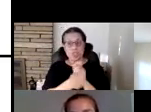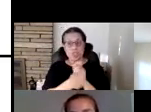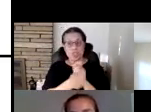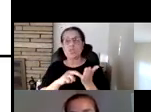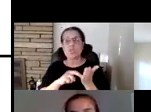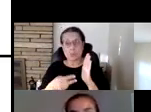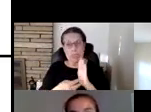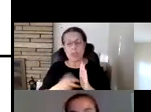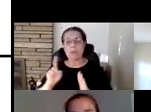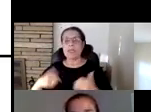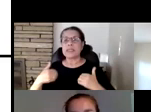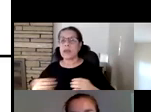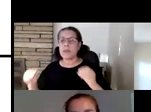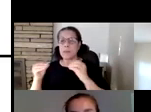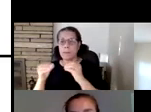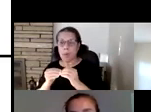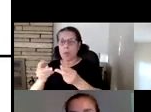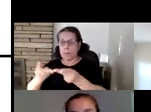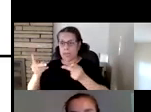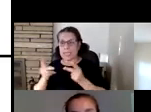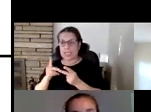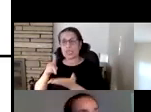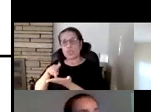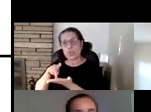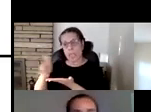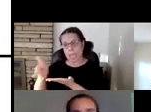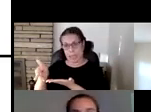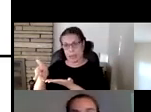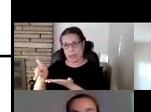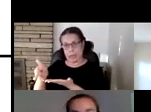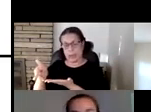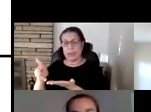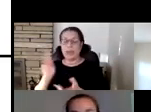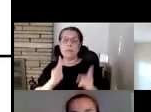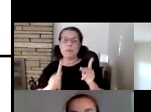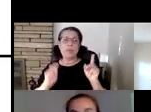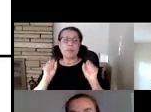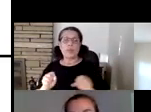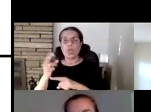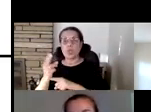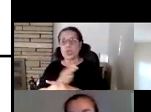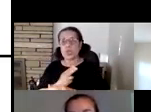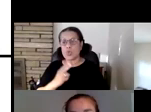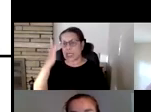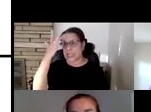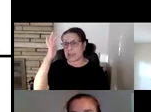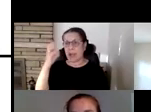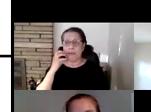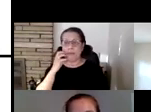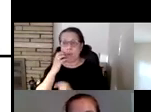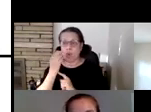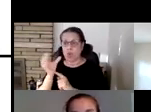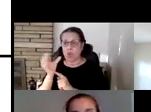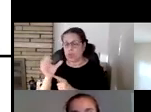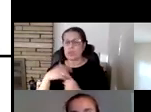will be introducing many new sales channels above what we have today. Riders will be able to use their smartphones, contactless credit or